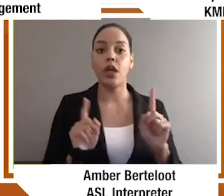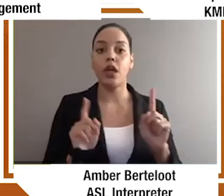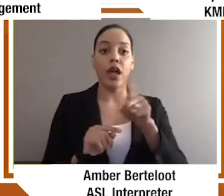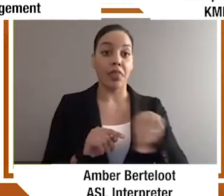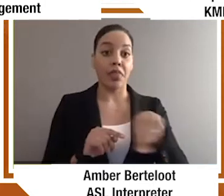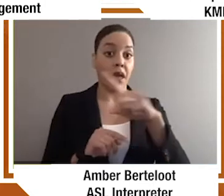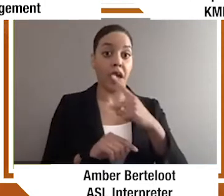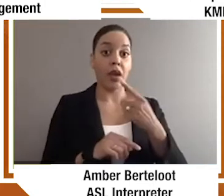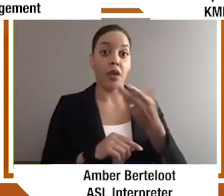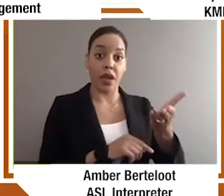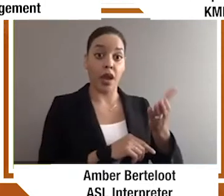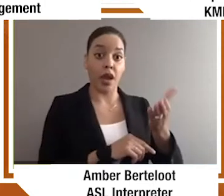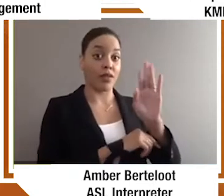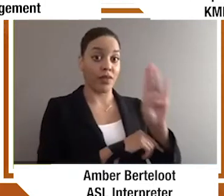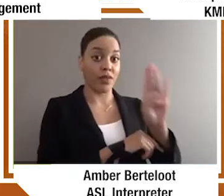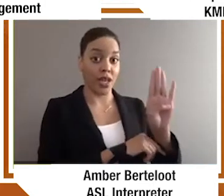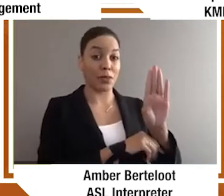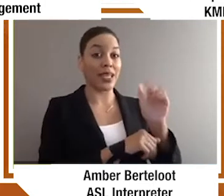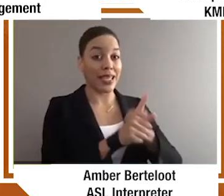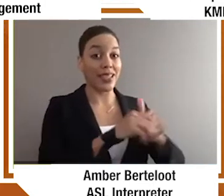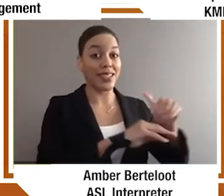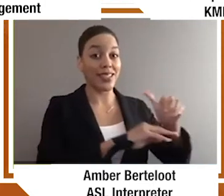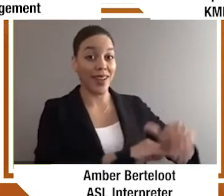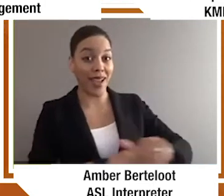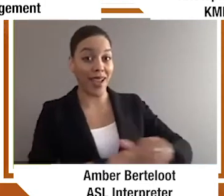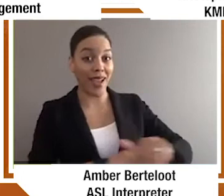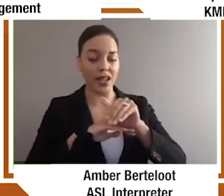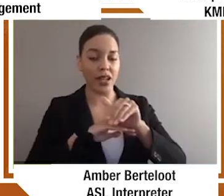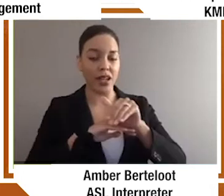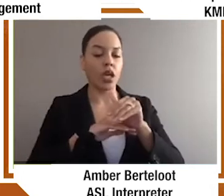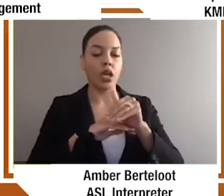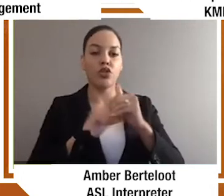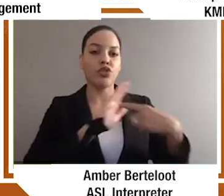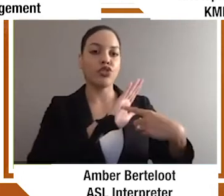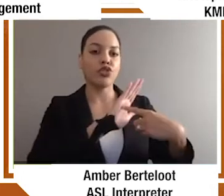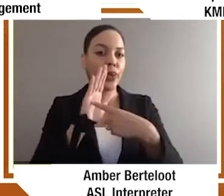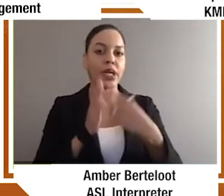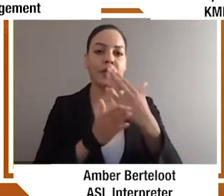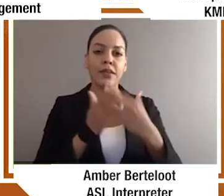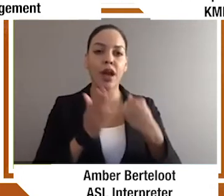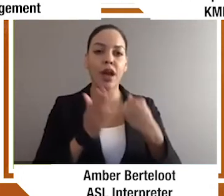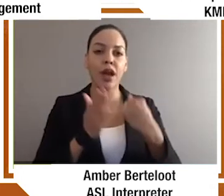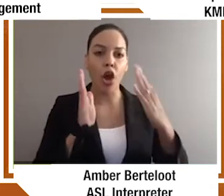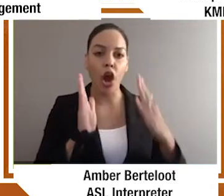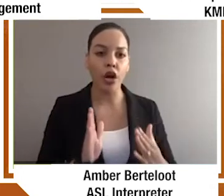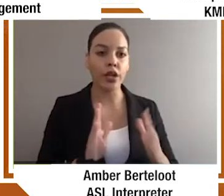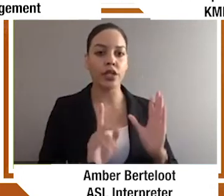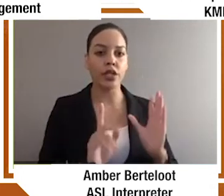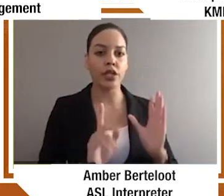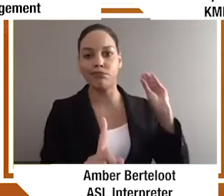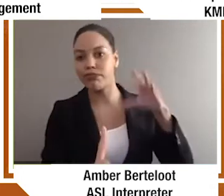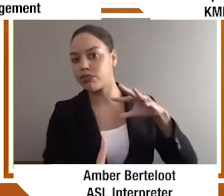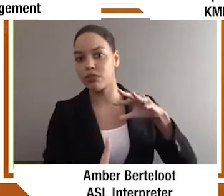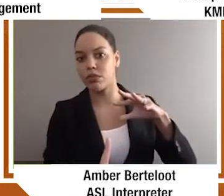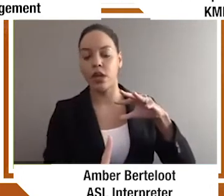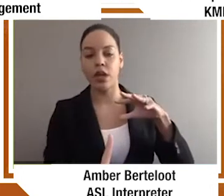Facebook almost every night with some artist putting them on display. And I